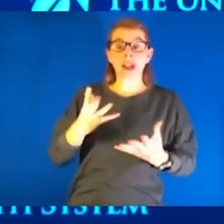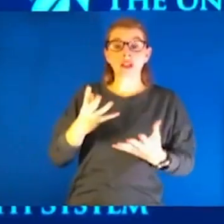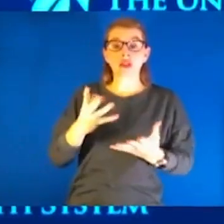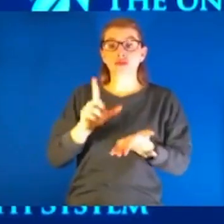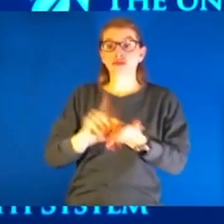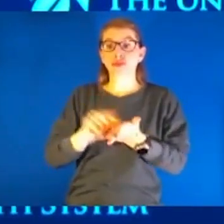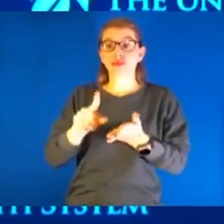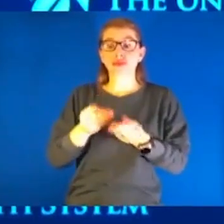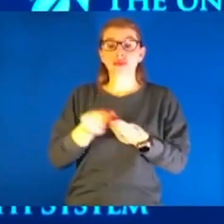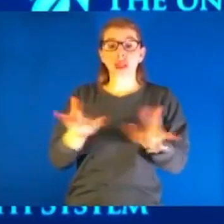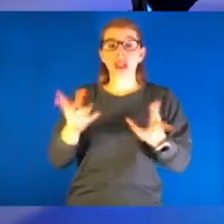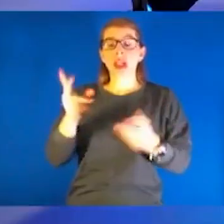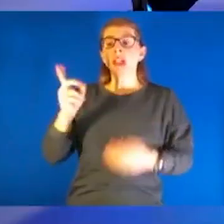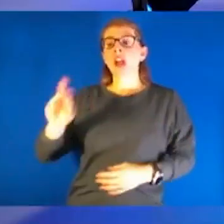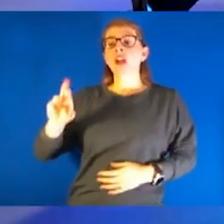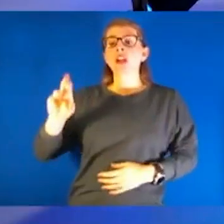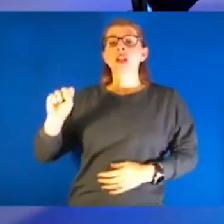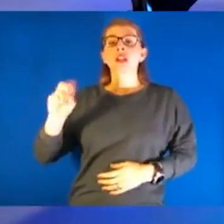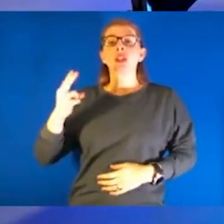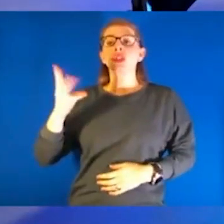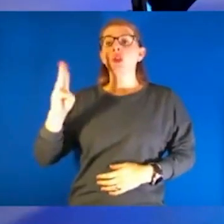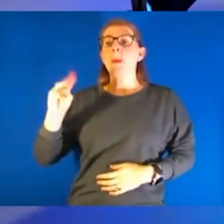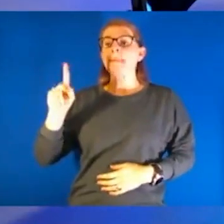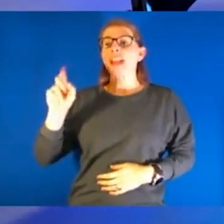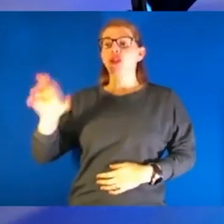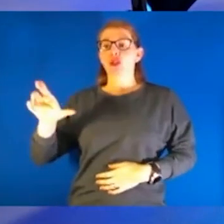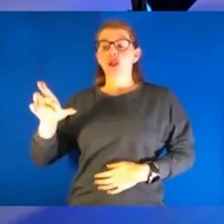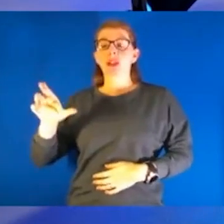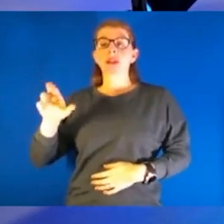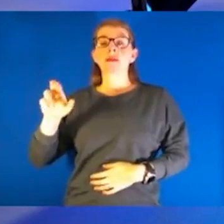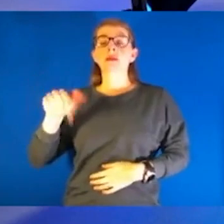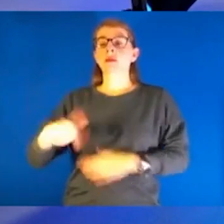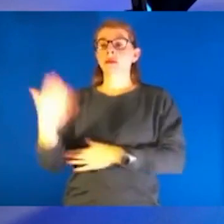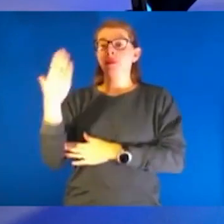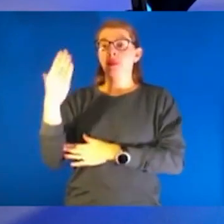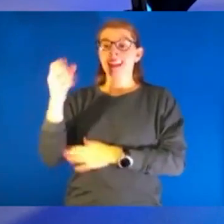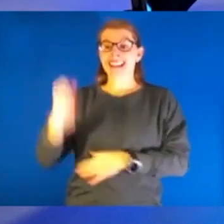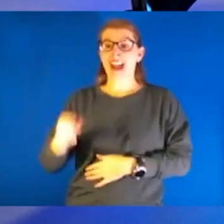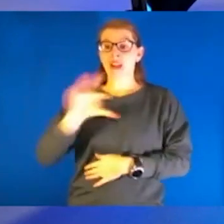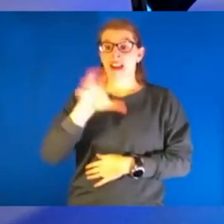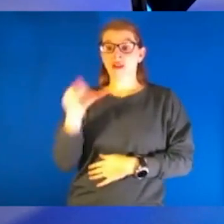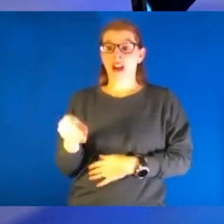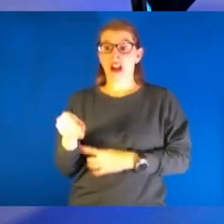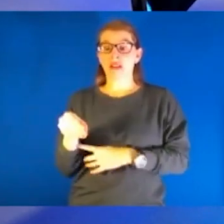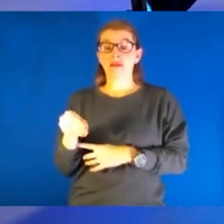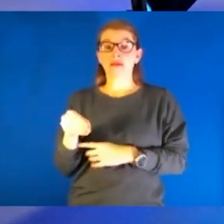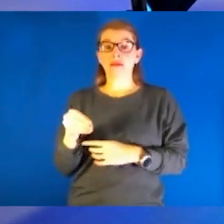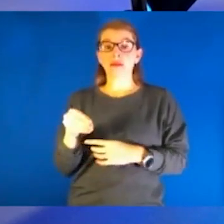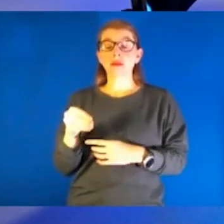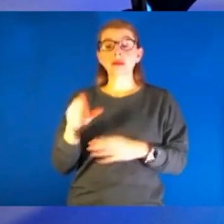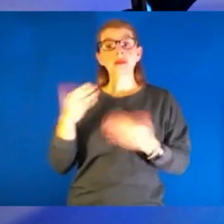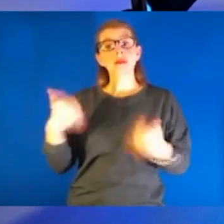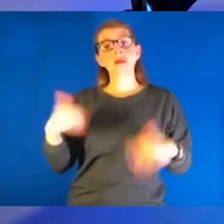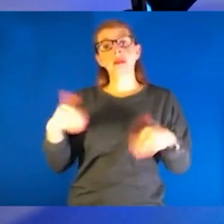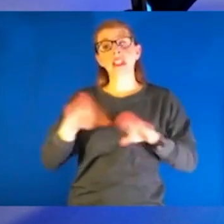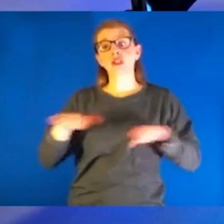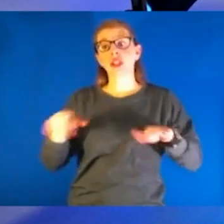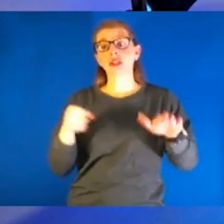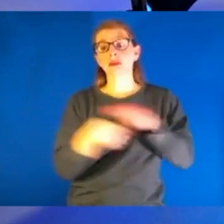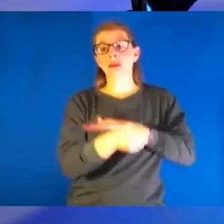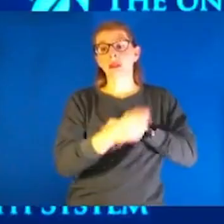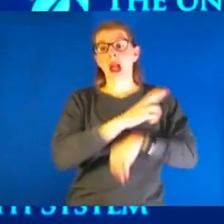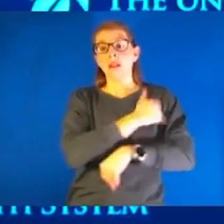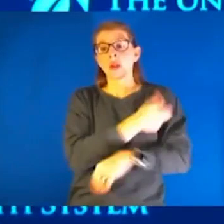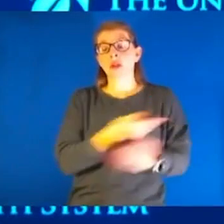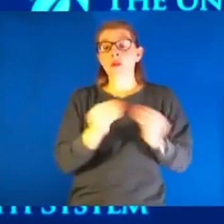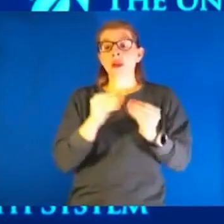Dr. Shoemaker, this morning it's being reported that in South Africa, children are starting to be hospitalized a little bit more in some provinces,